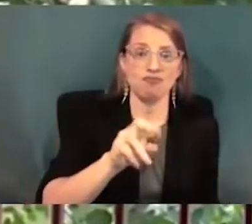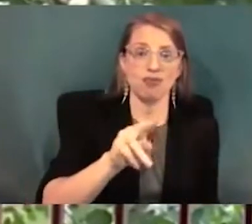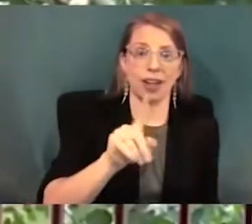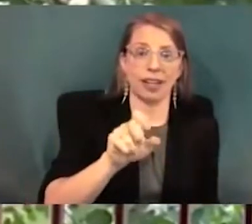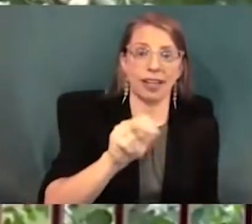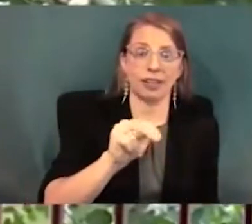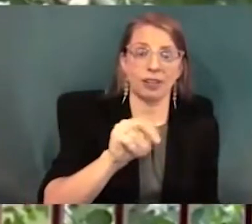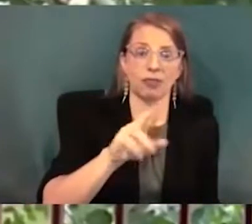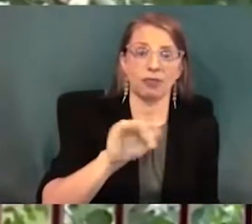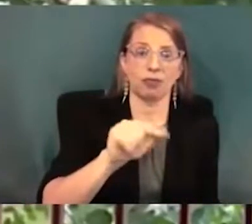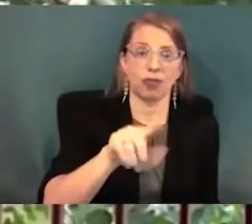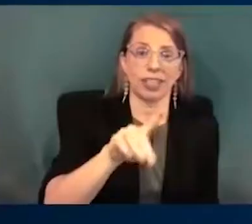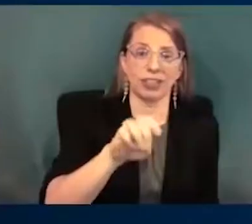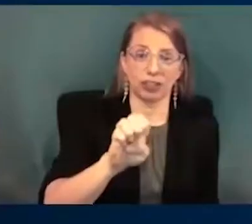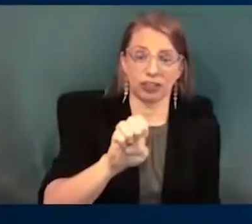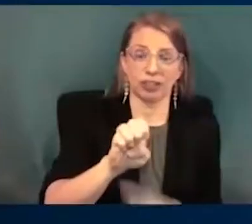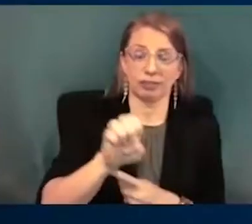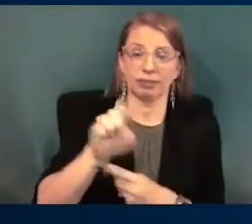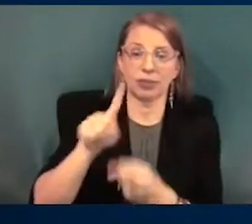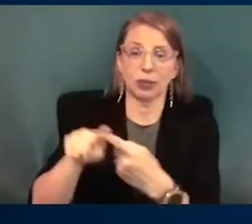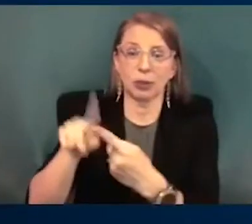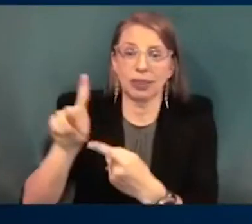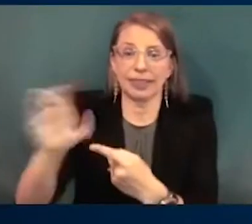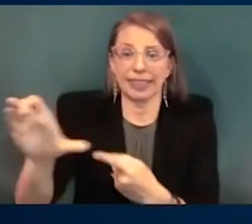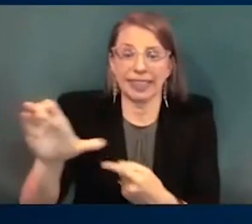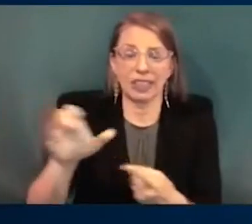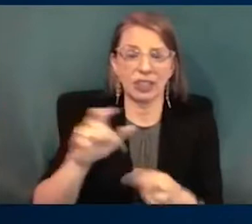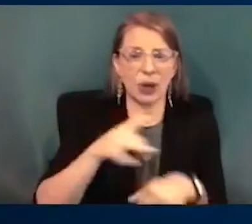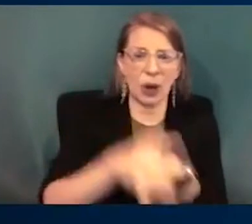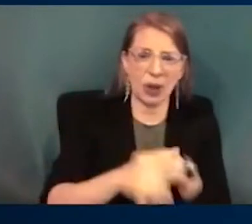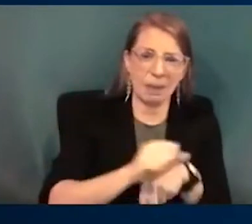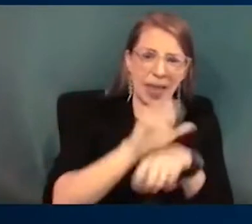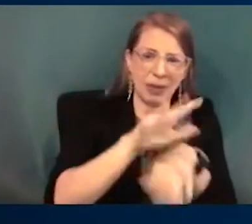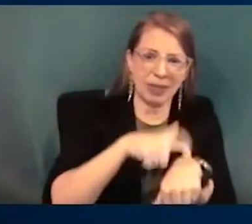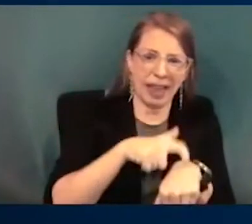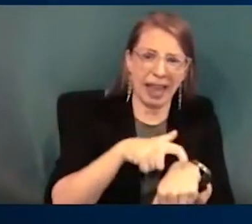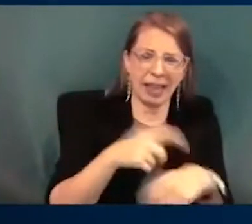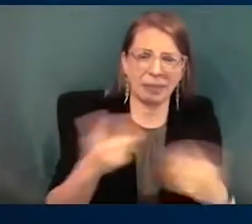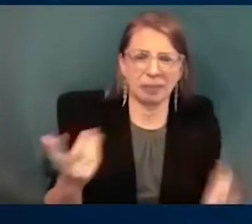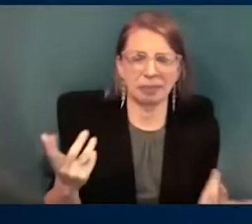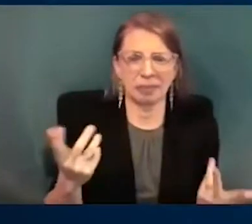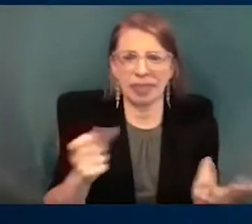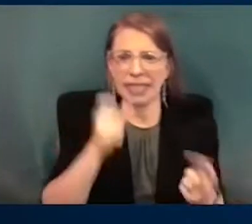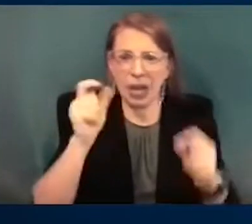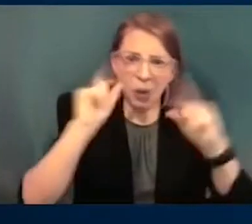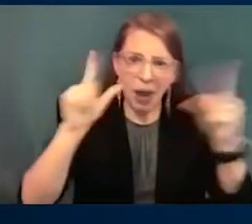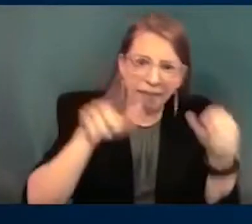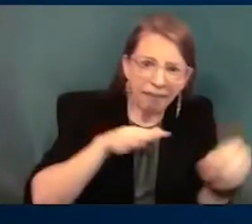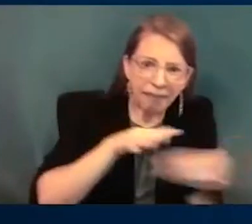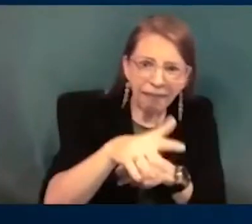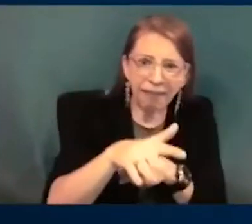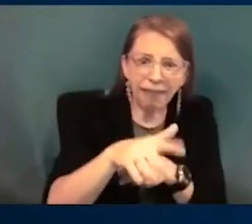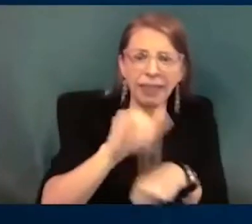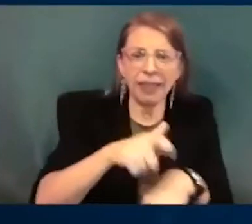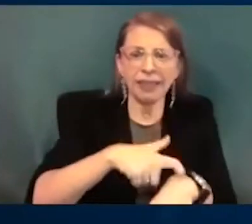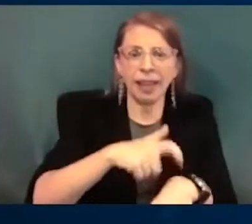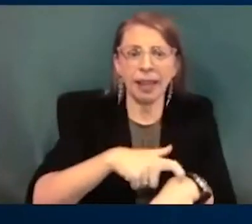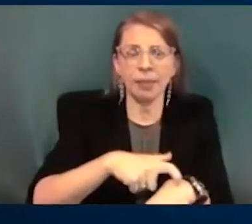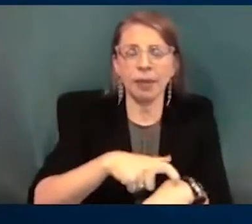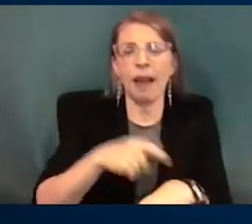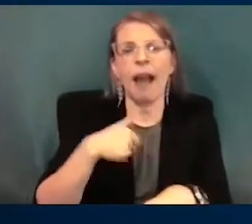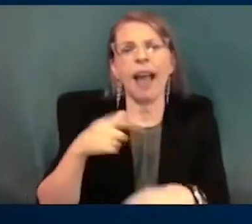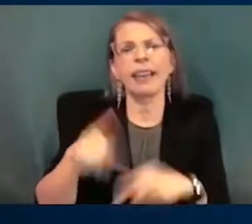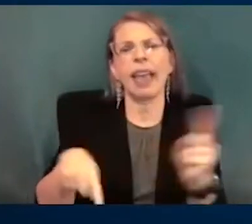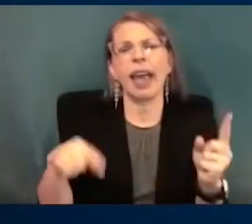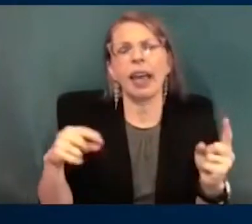on Mountain Time. Okay. So that's why, I just want to give you a hard time. I can't let anything go, so I just had to give you a